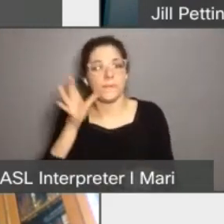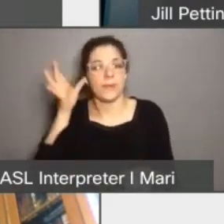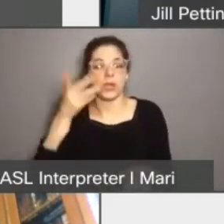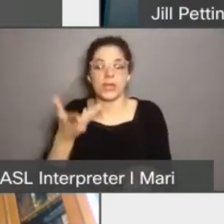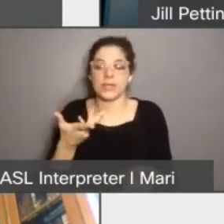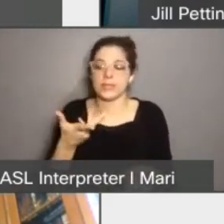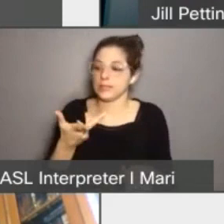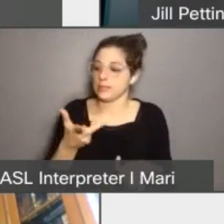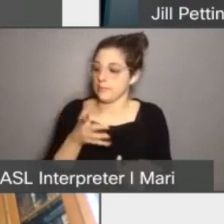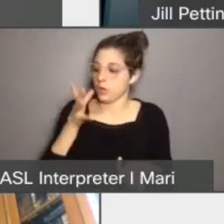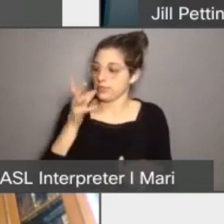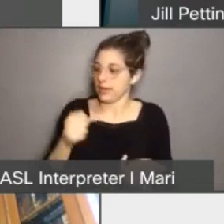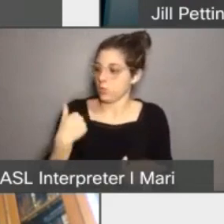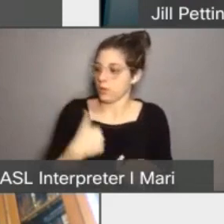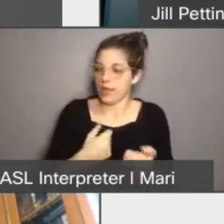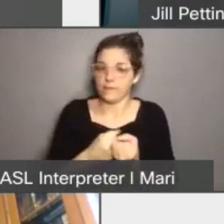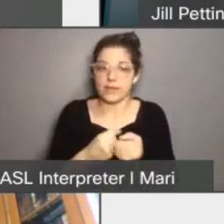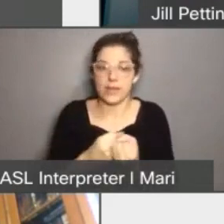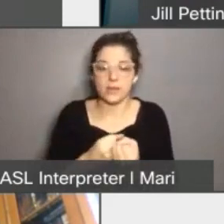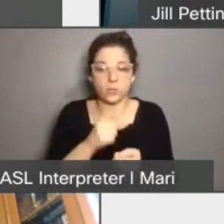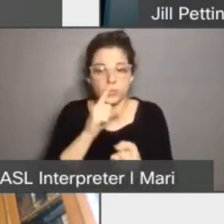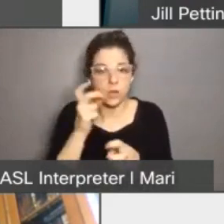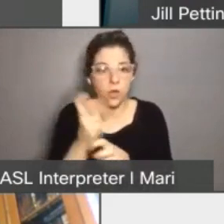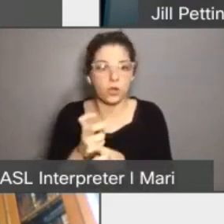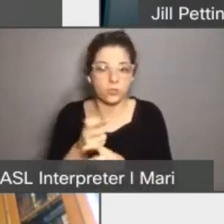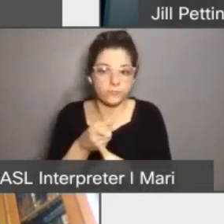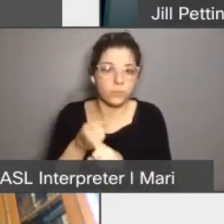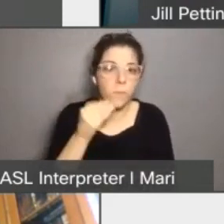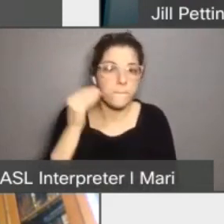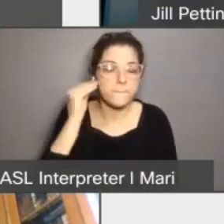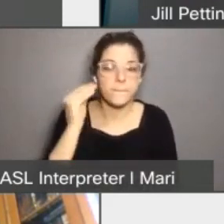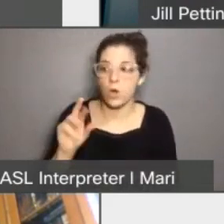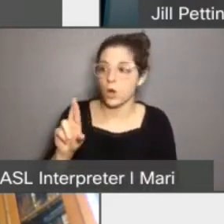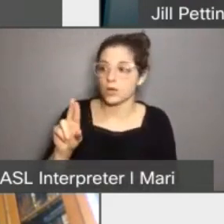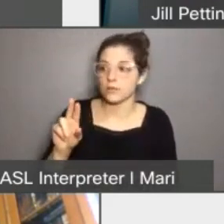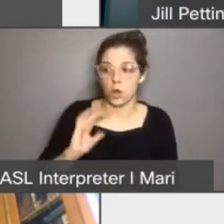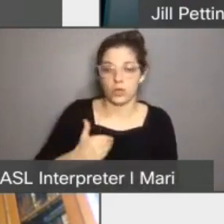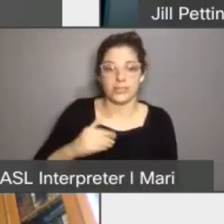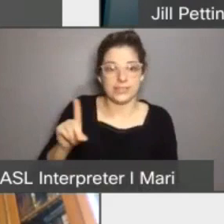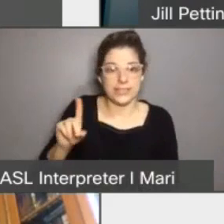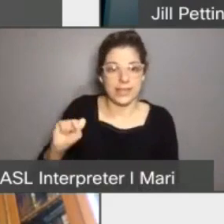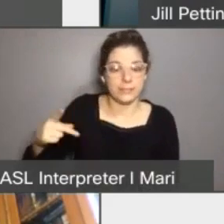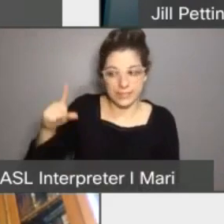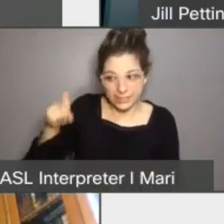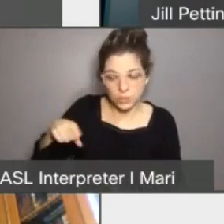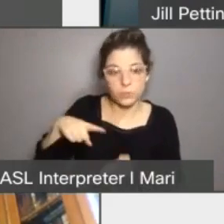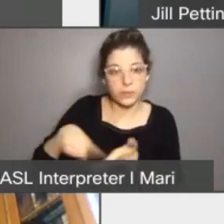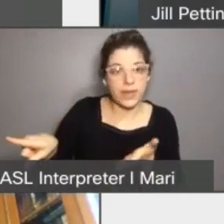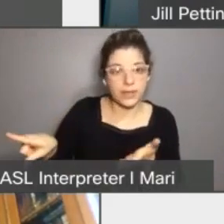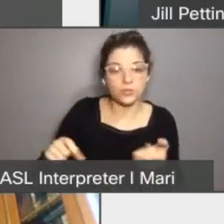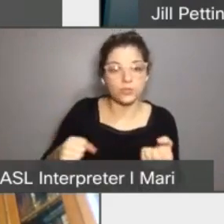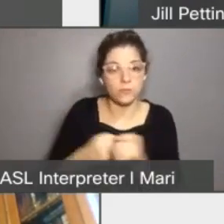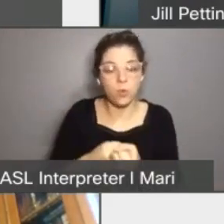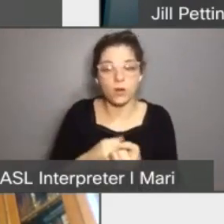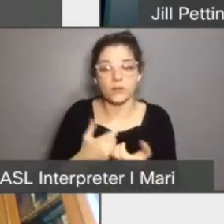how as parents can we advocate really hard to hit home that our DSPs really need to get paid to